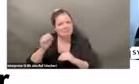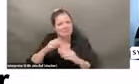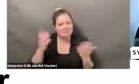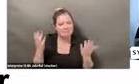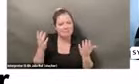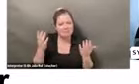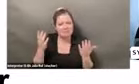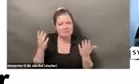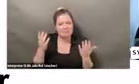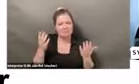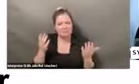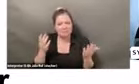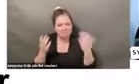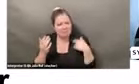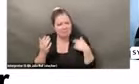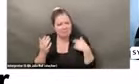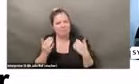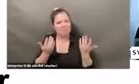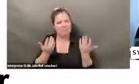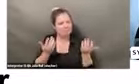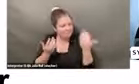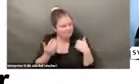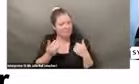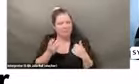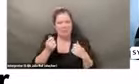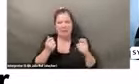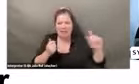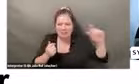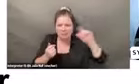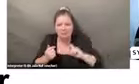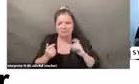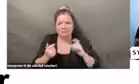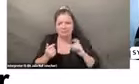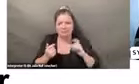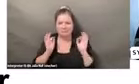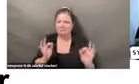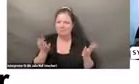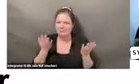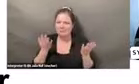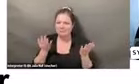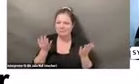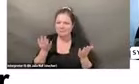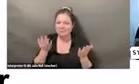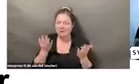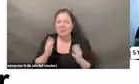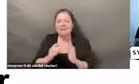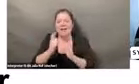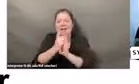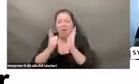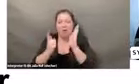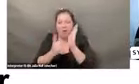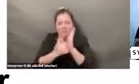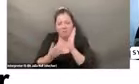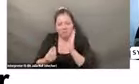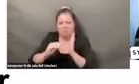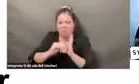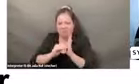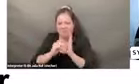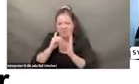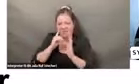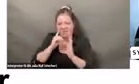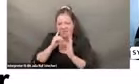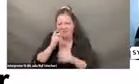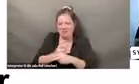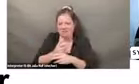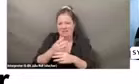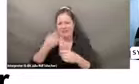a gift card. I wouldn't mind, but I think it's difficult to kind of build that into the legal process. That I think is kind of, from a policy